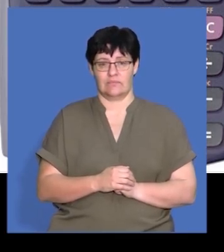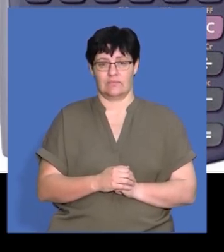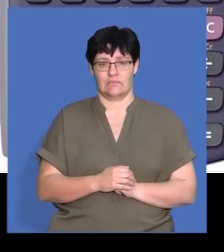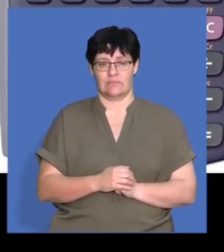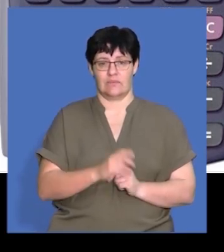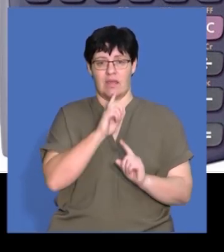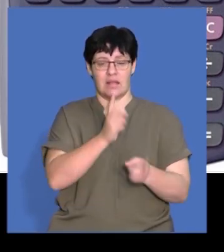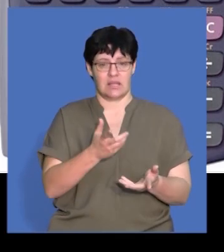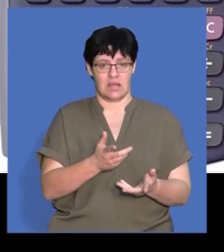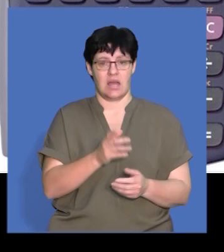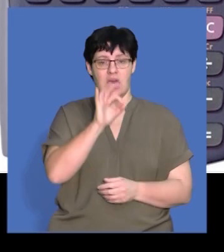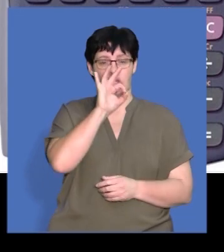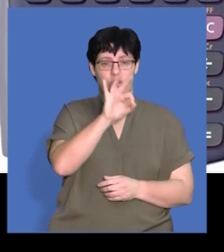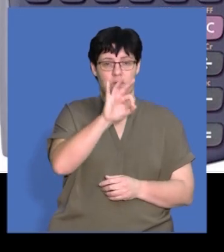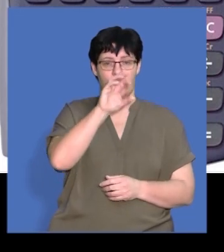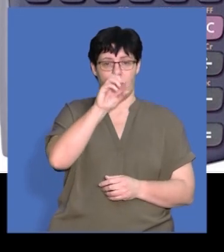And get an answer. I've got